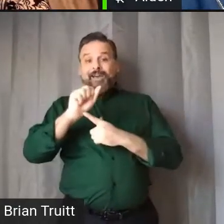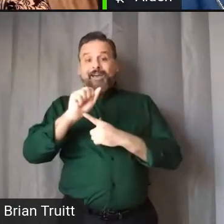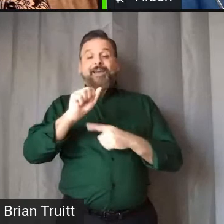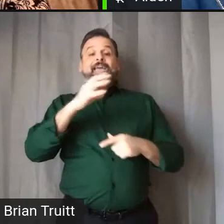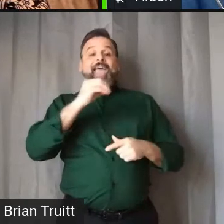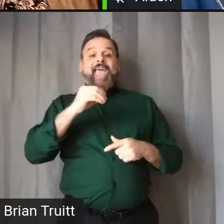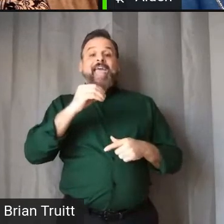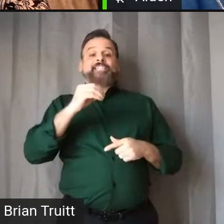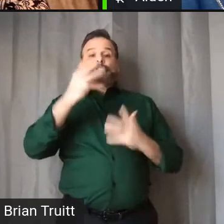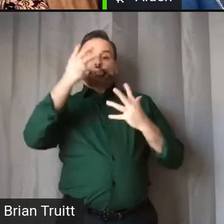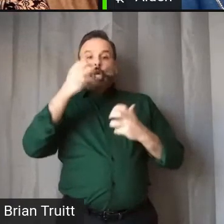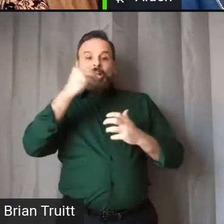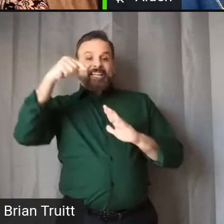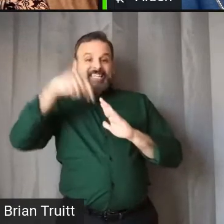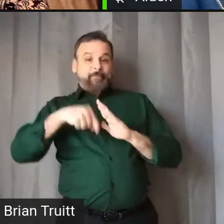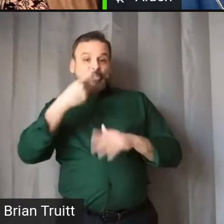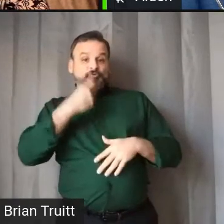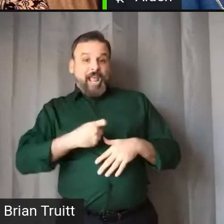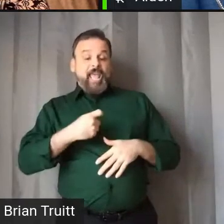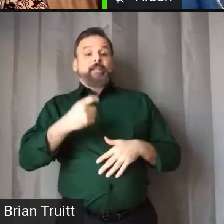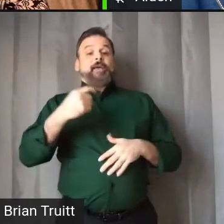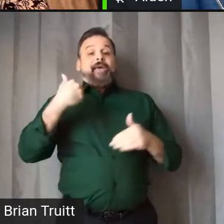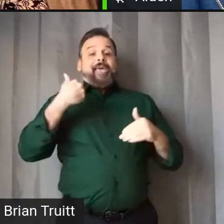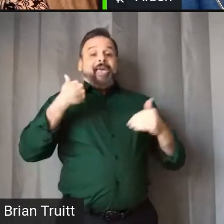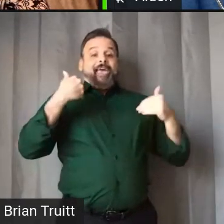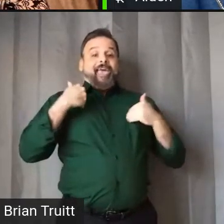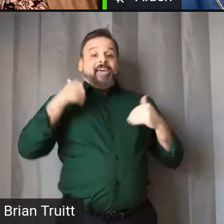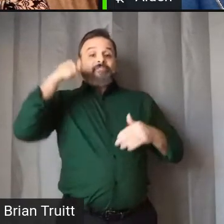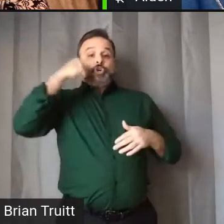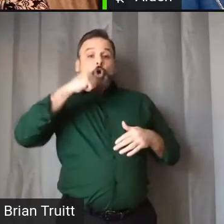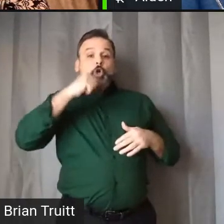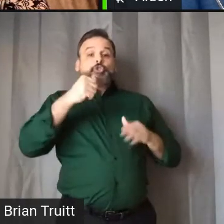Deepest Red, I get to have girls who sort of use that